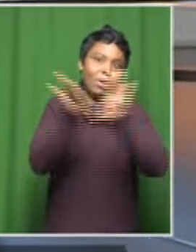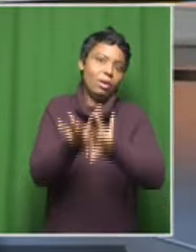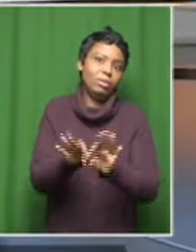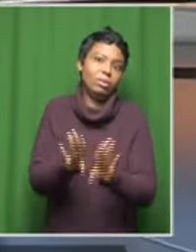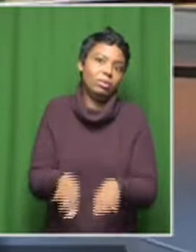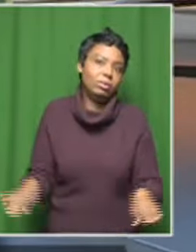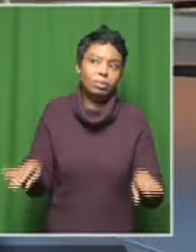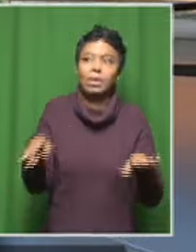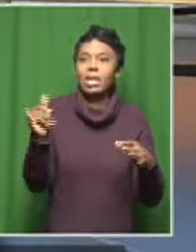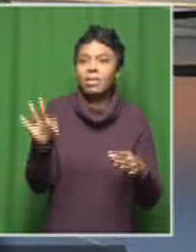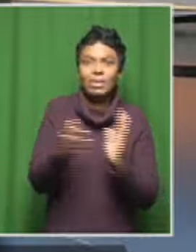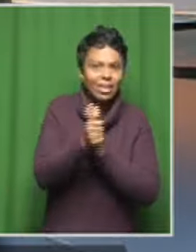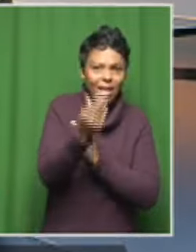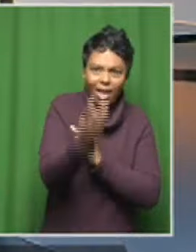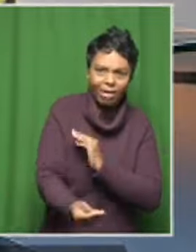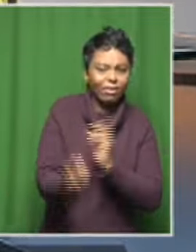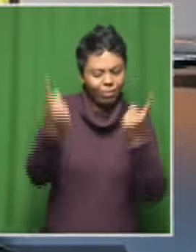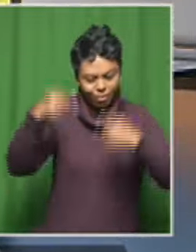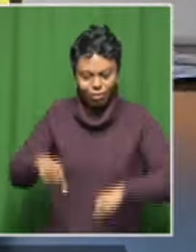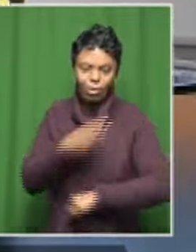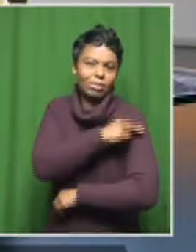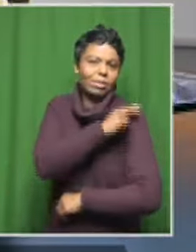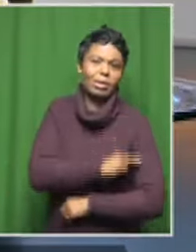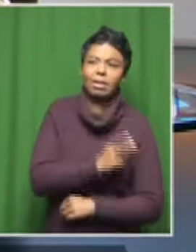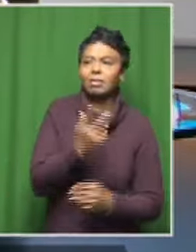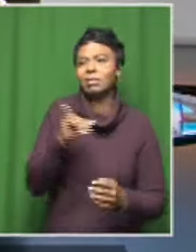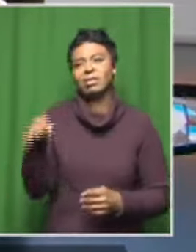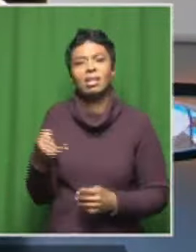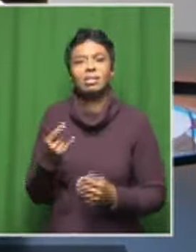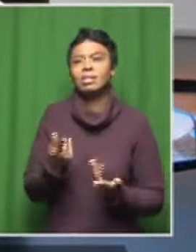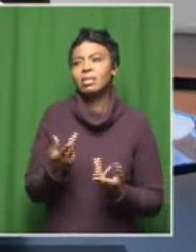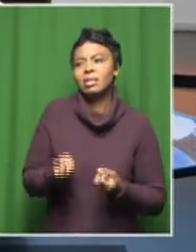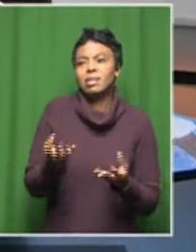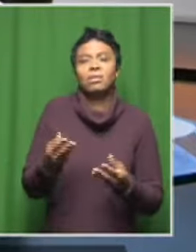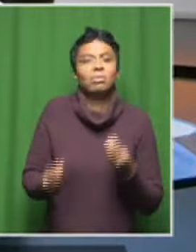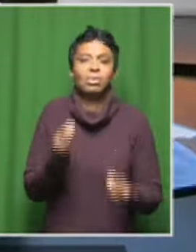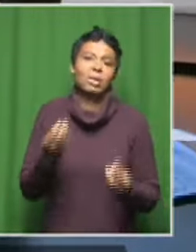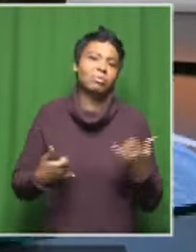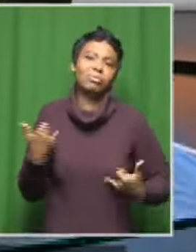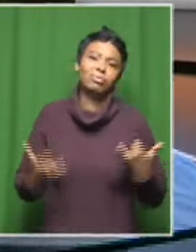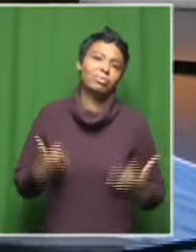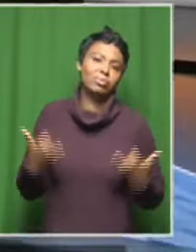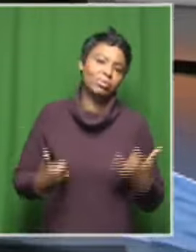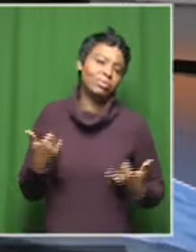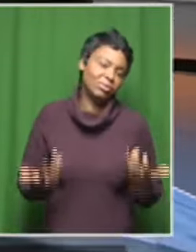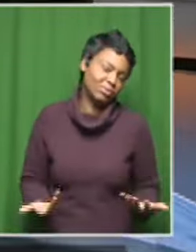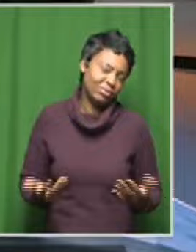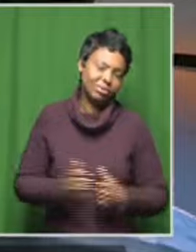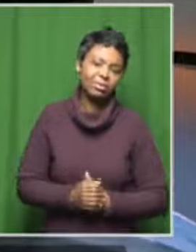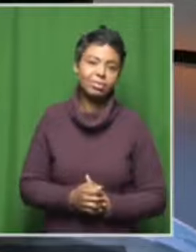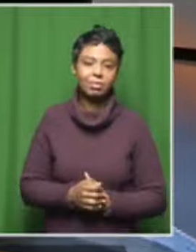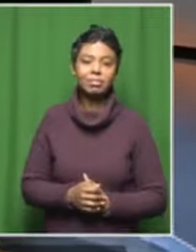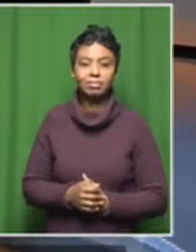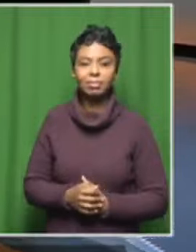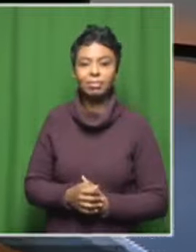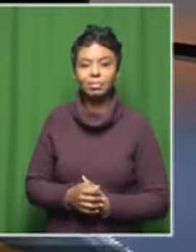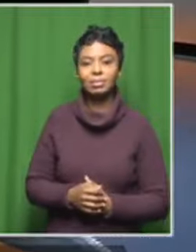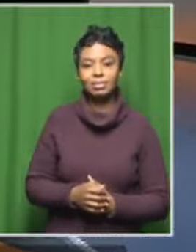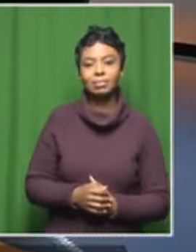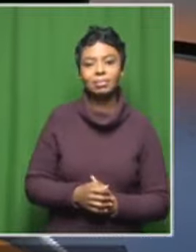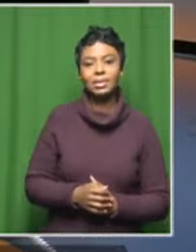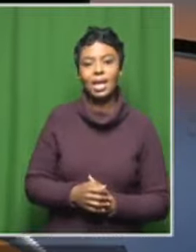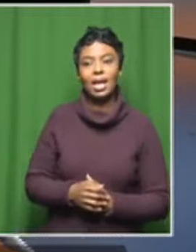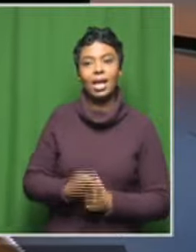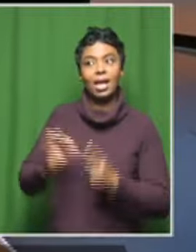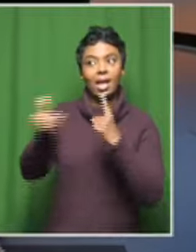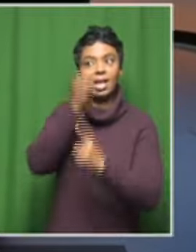your skill or your talent or your company's service offerings. Yeah, it's amazing. Well, Reach for a Dream, visit their website, get